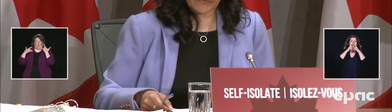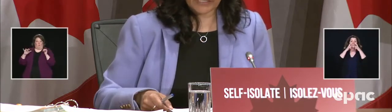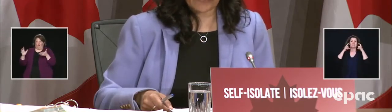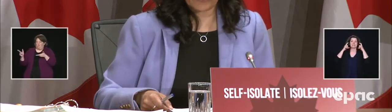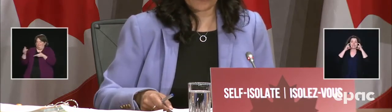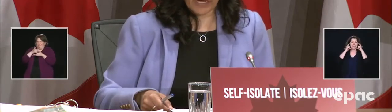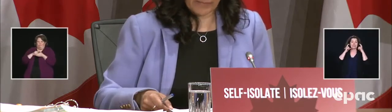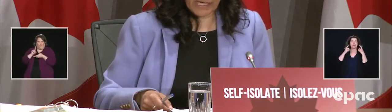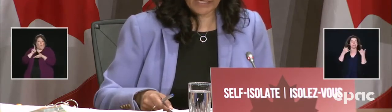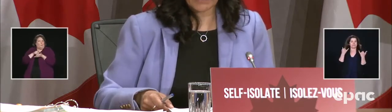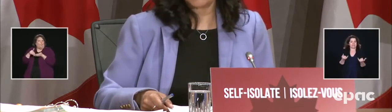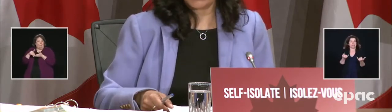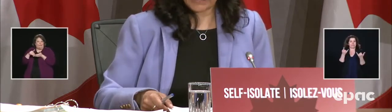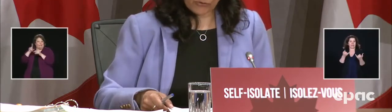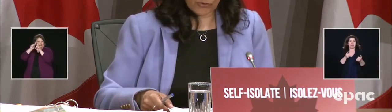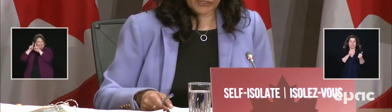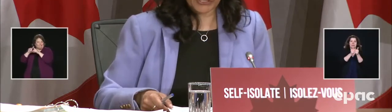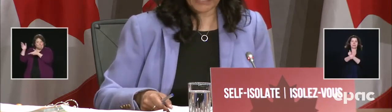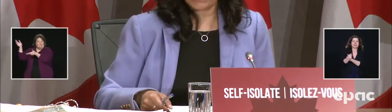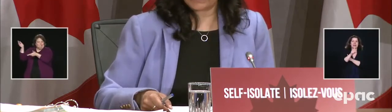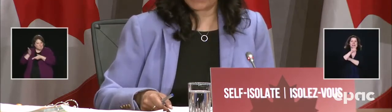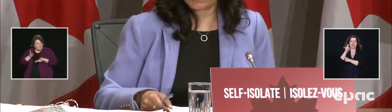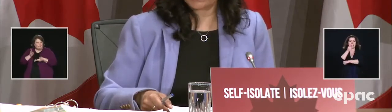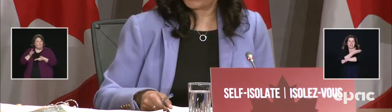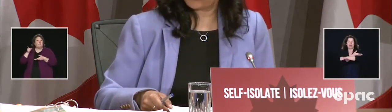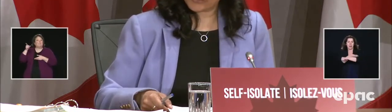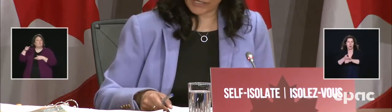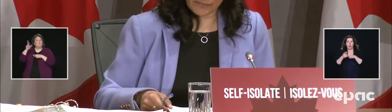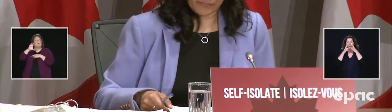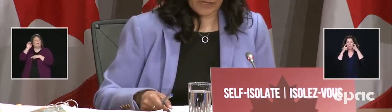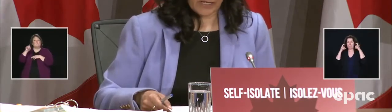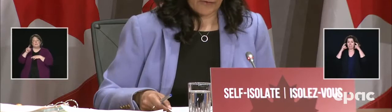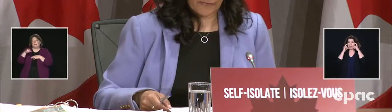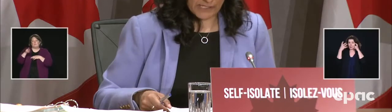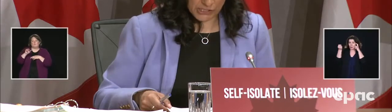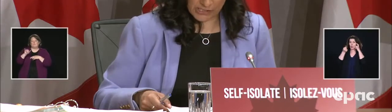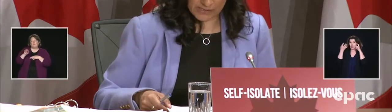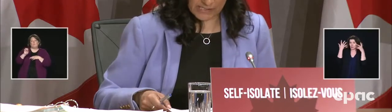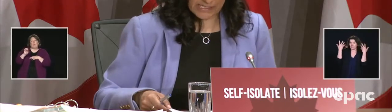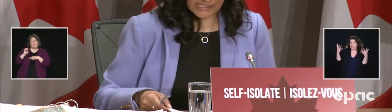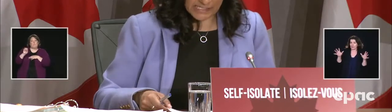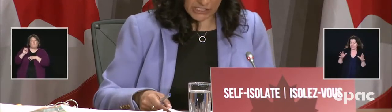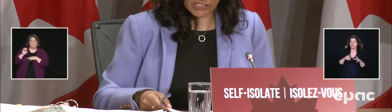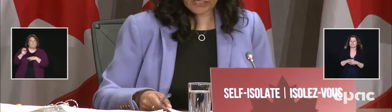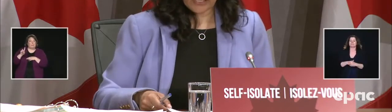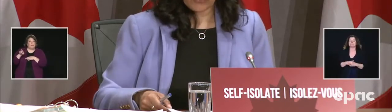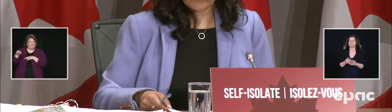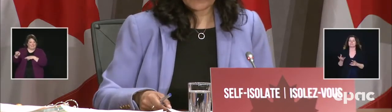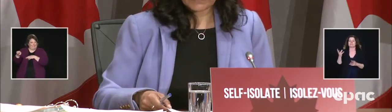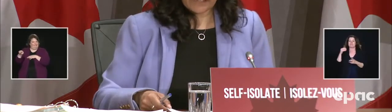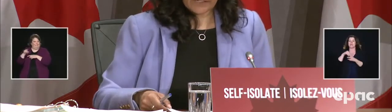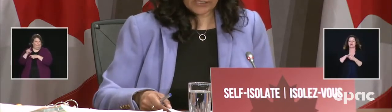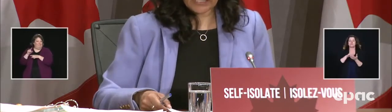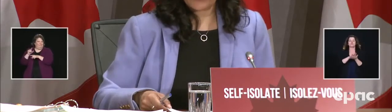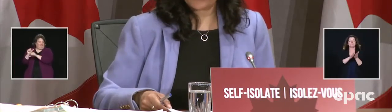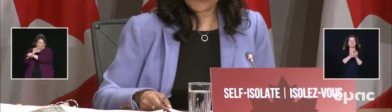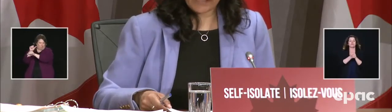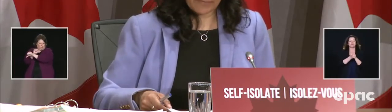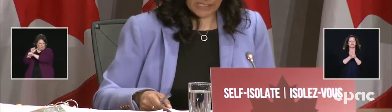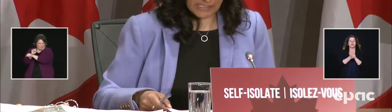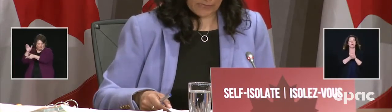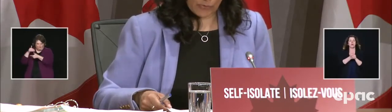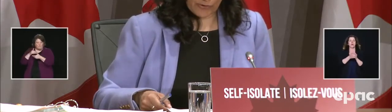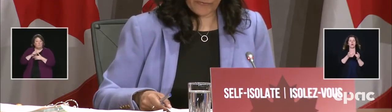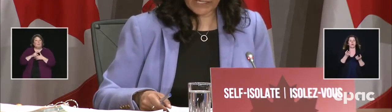large deliveries from PrimeMed, headquartered in Edmonton, Alberta. Face shields. In addition, we have received nearly